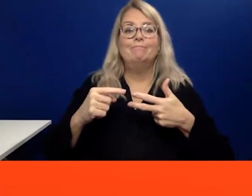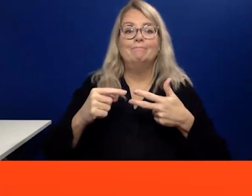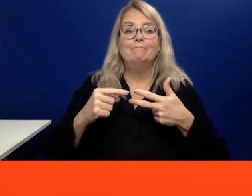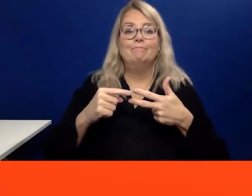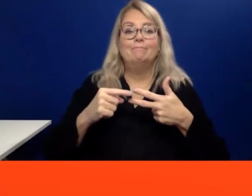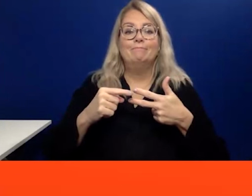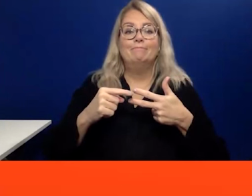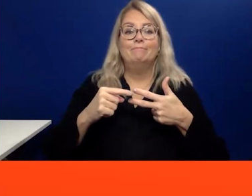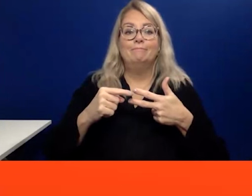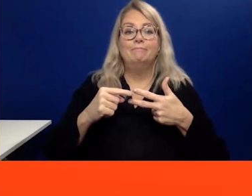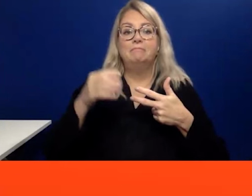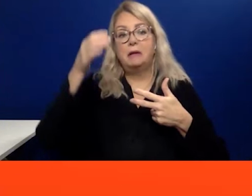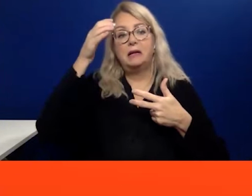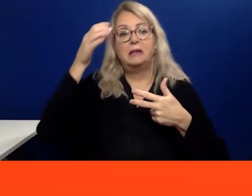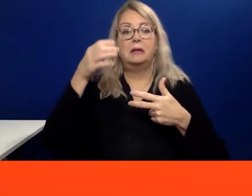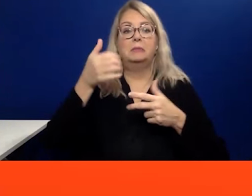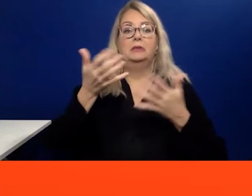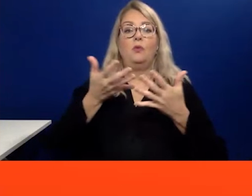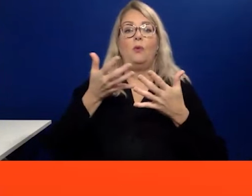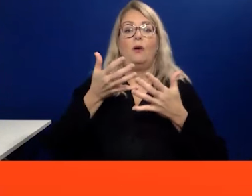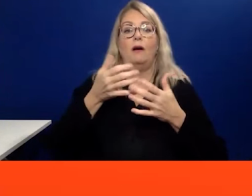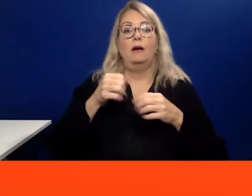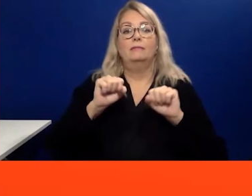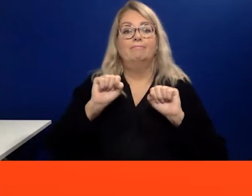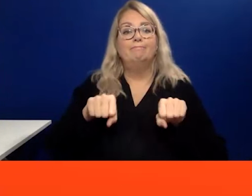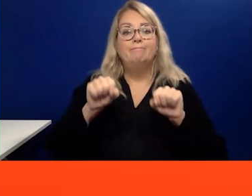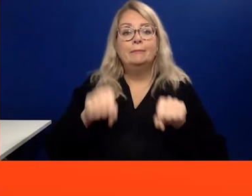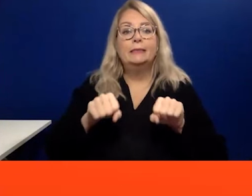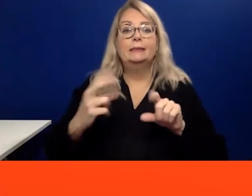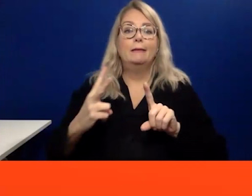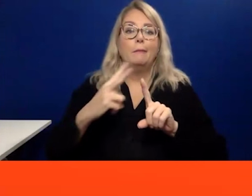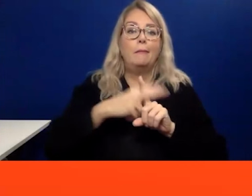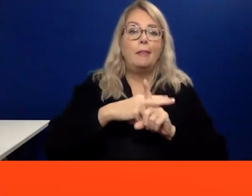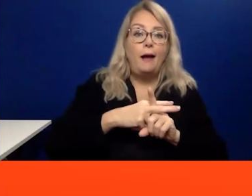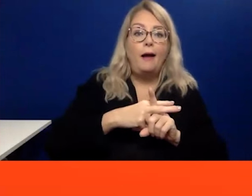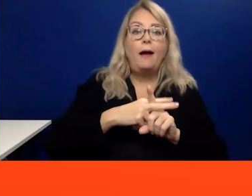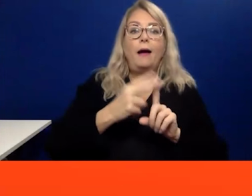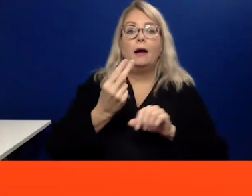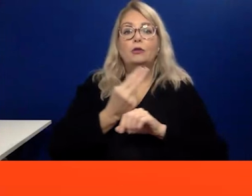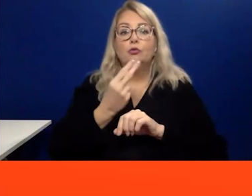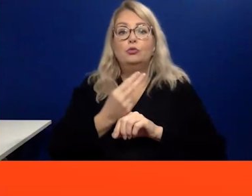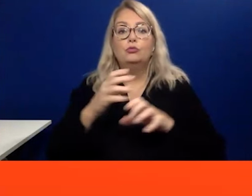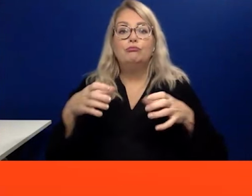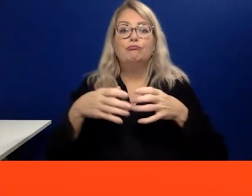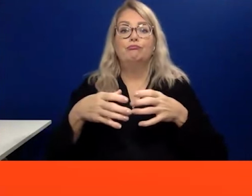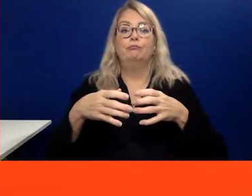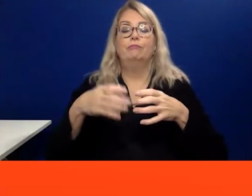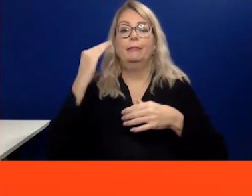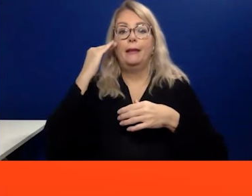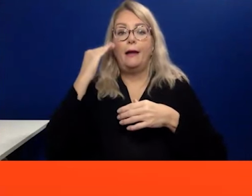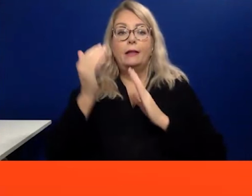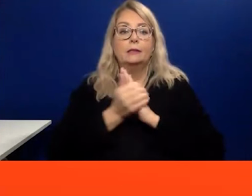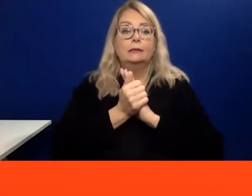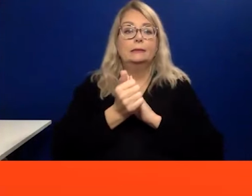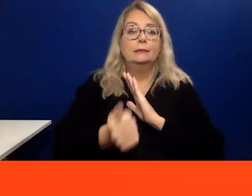skills, abilities, and intellectual behaviors required to successfully perform tasks in a defined setting.